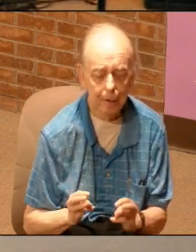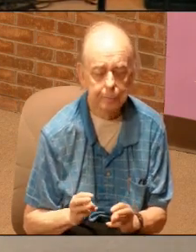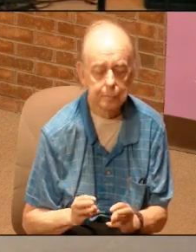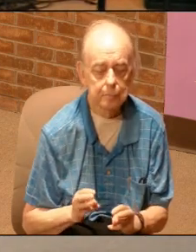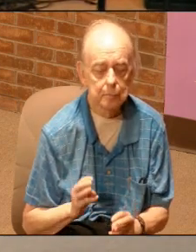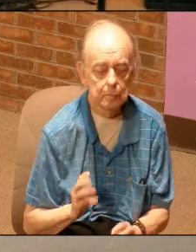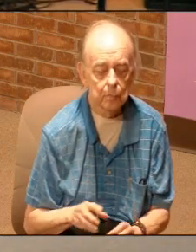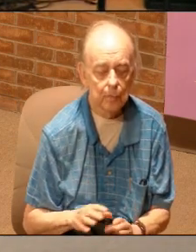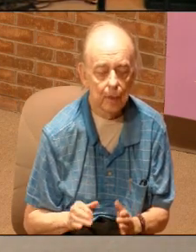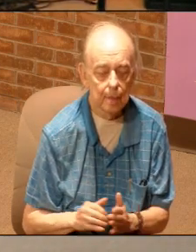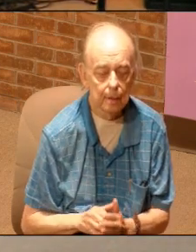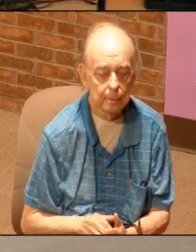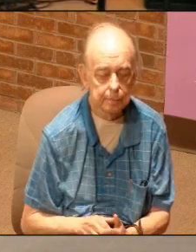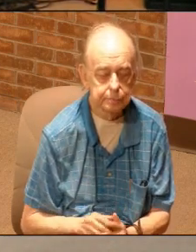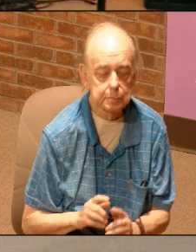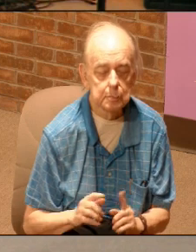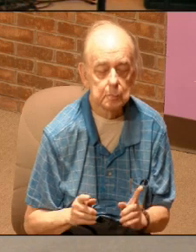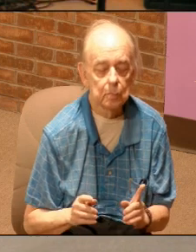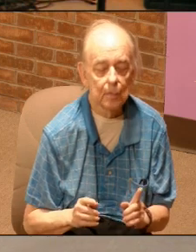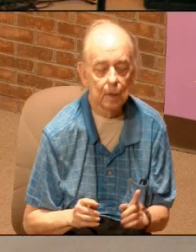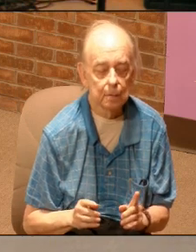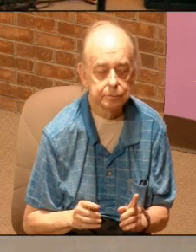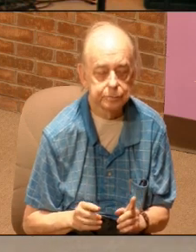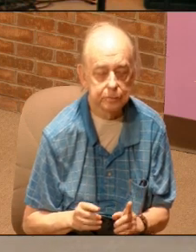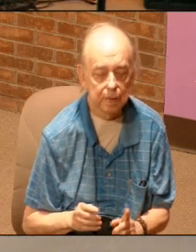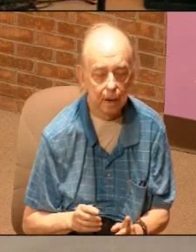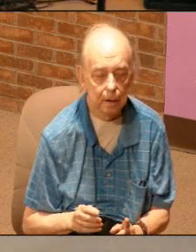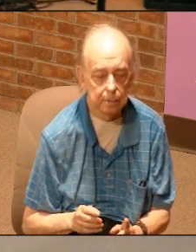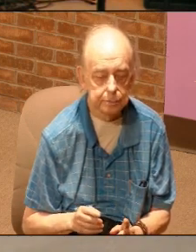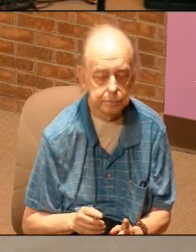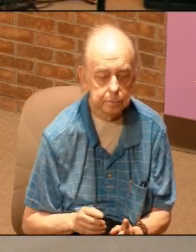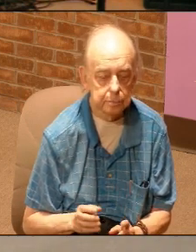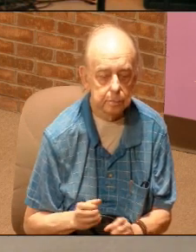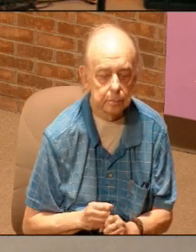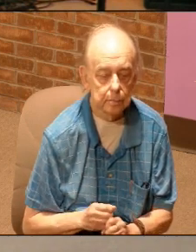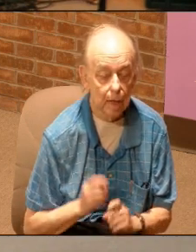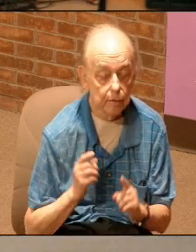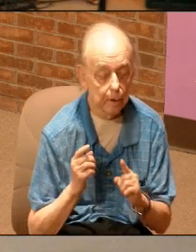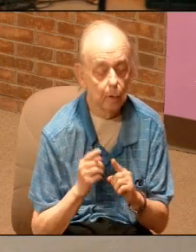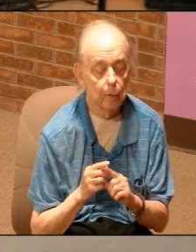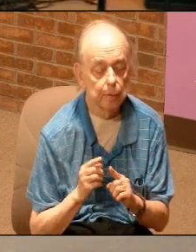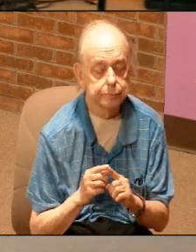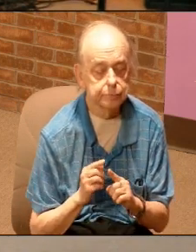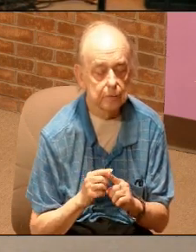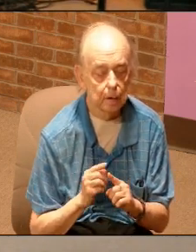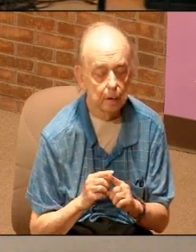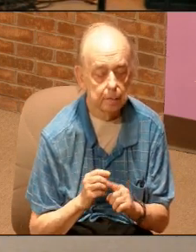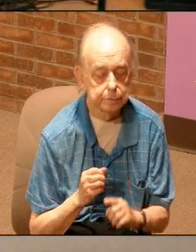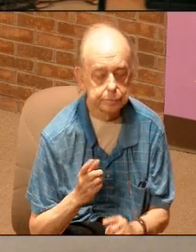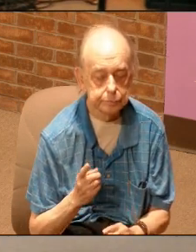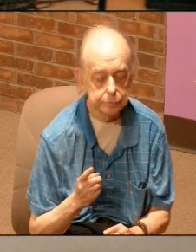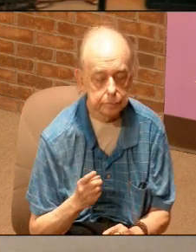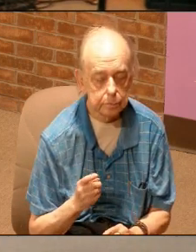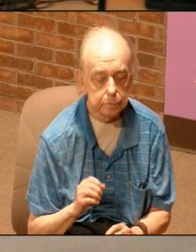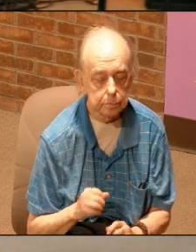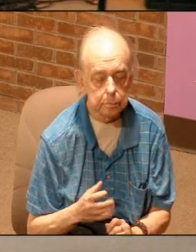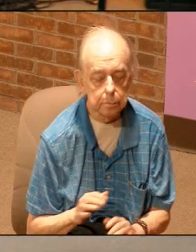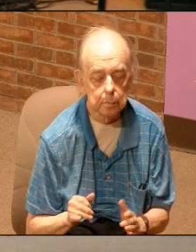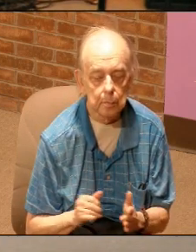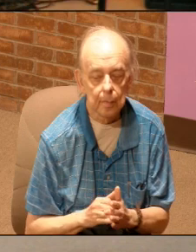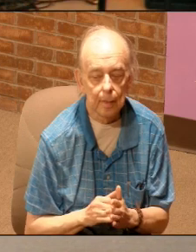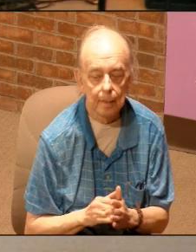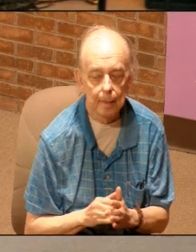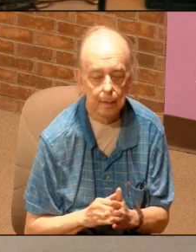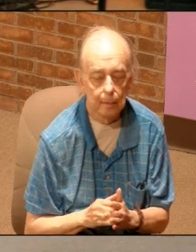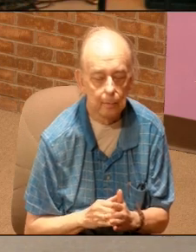that you're going to do this. But he's got a goal. And in understands how to do